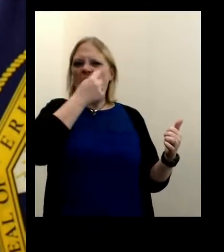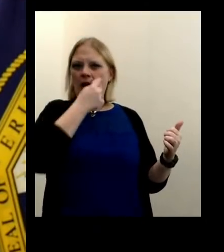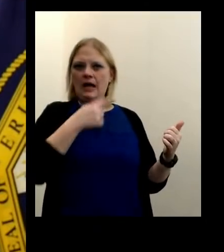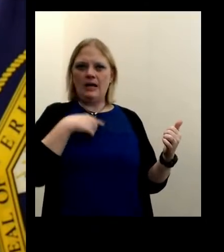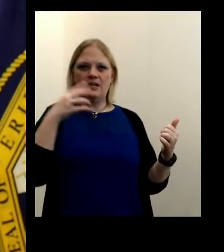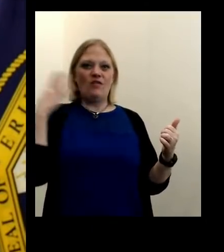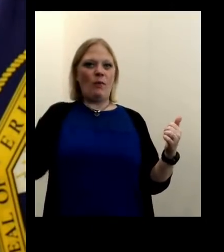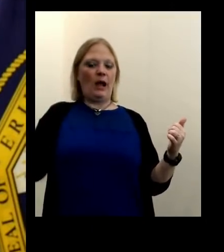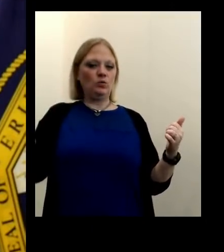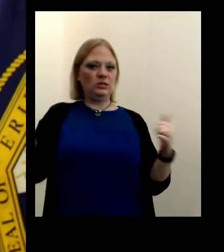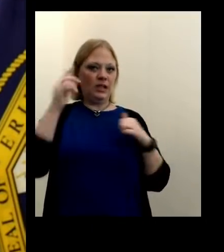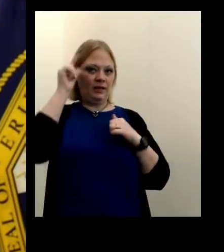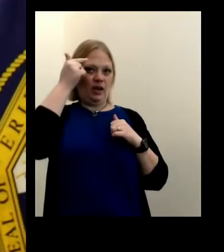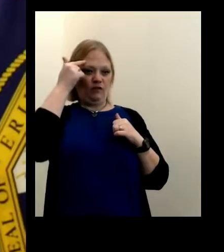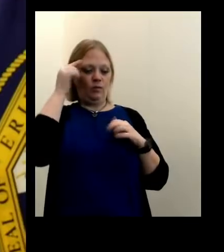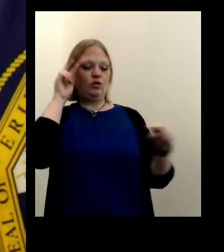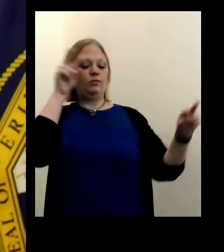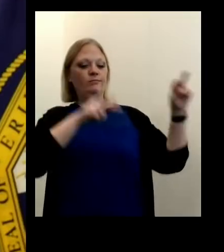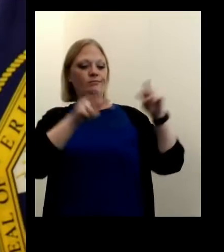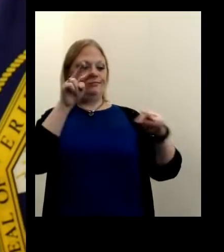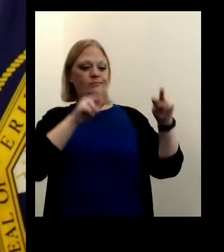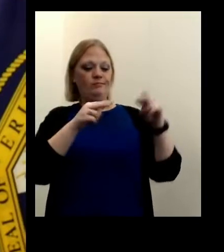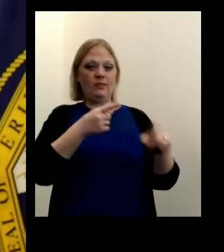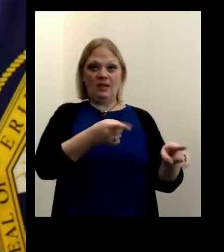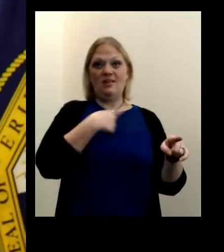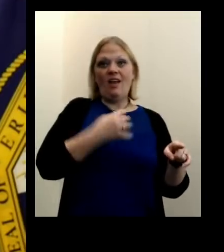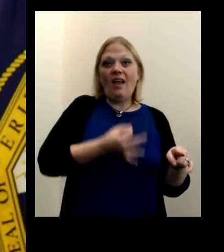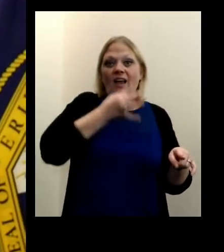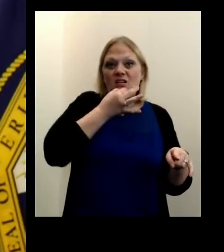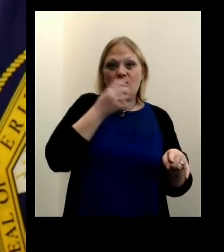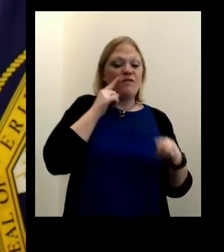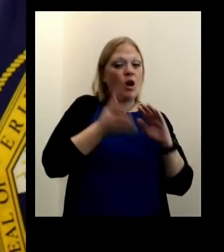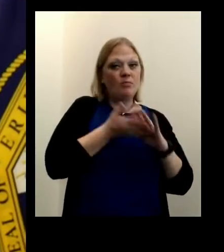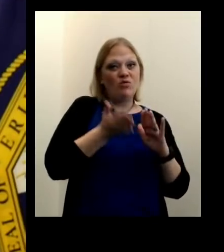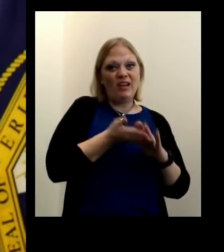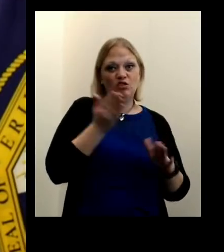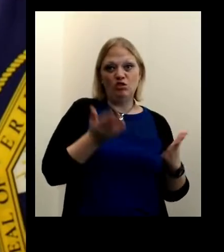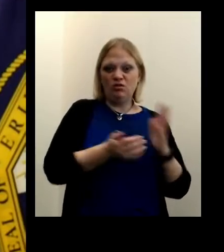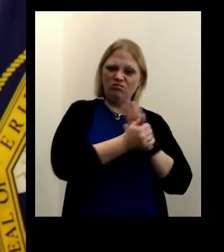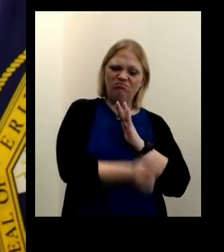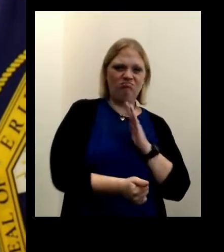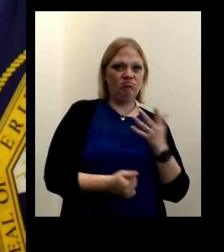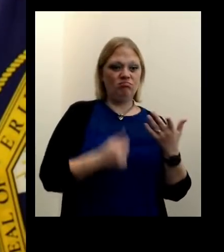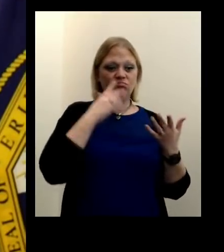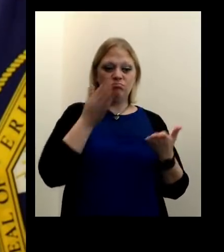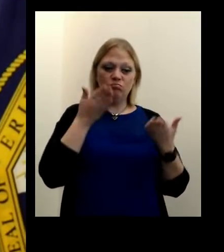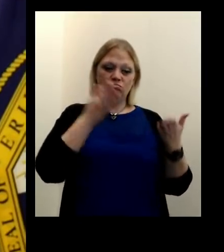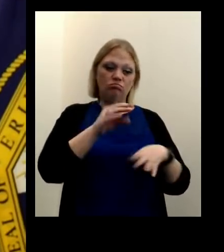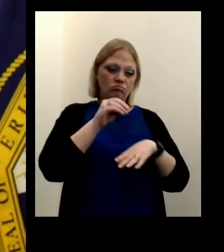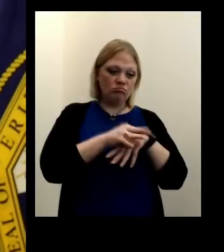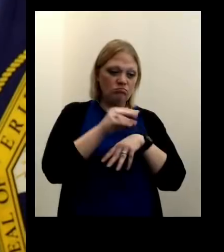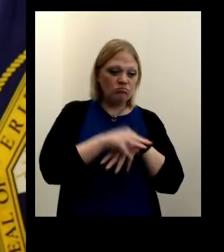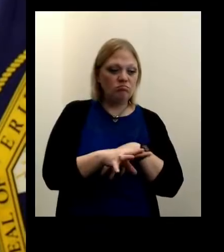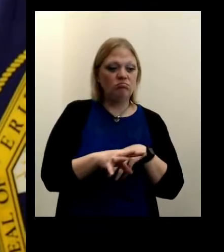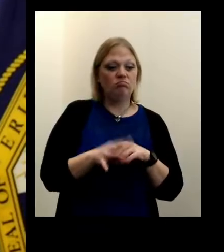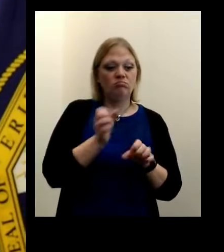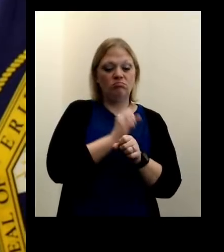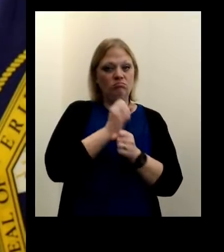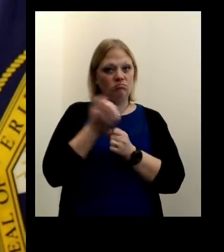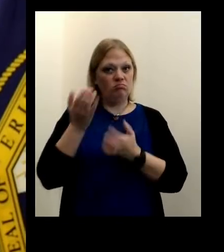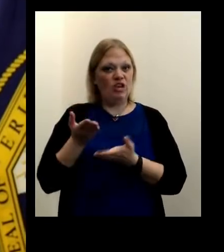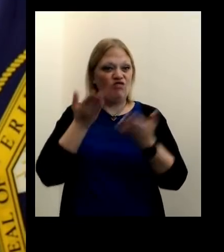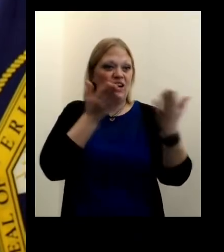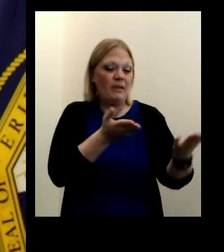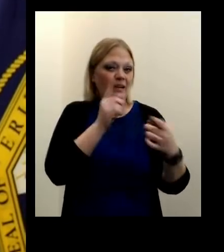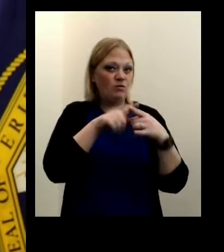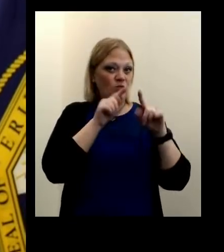outside county government and somebody who's an expert on operations, to offer advice, to make recommendations